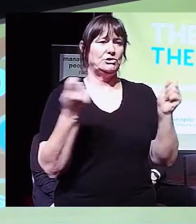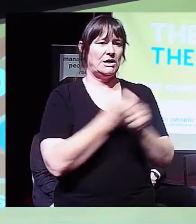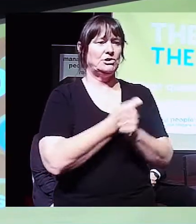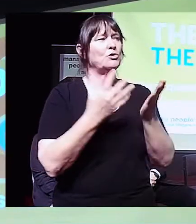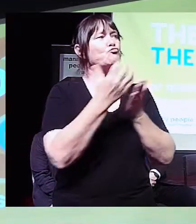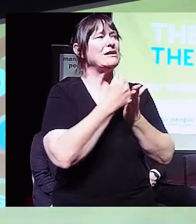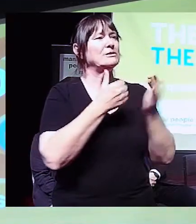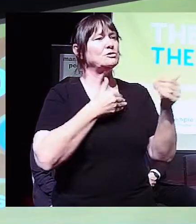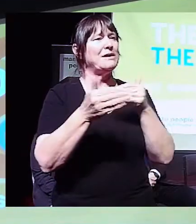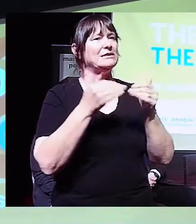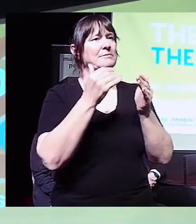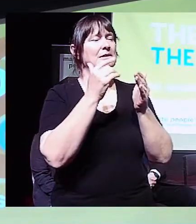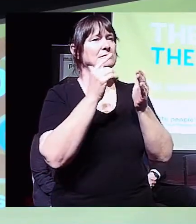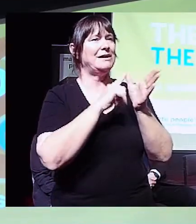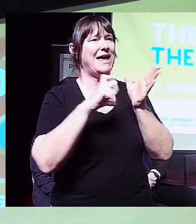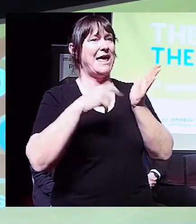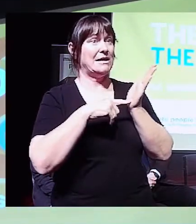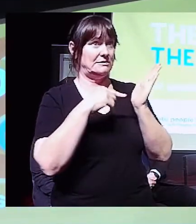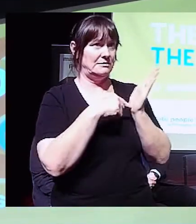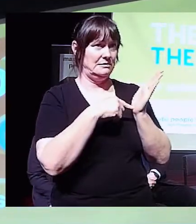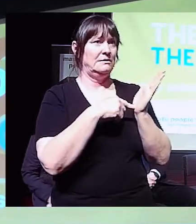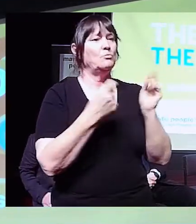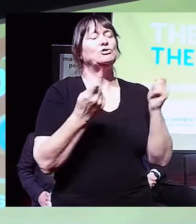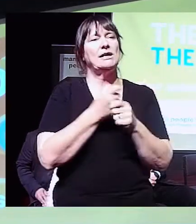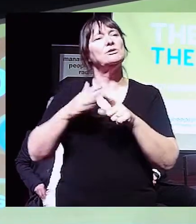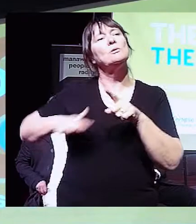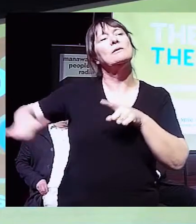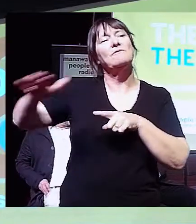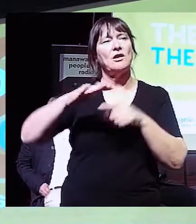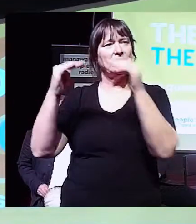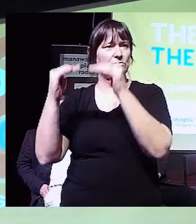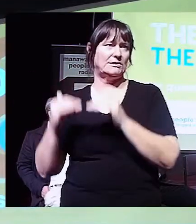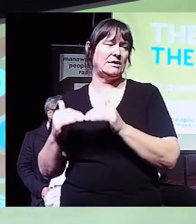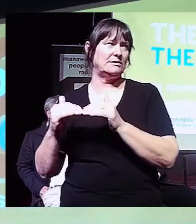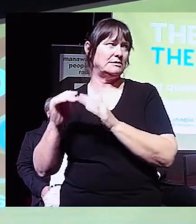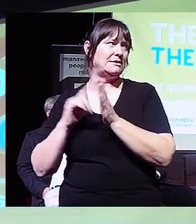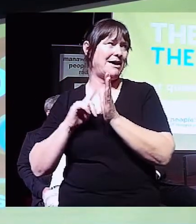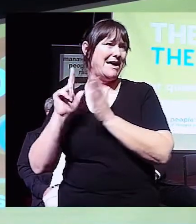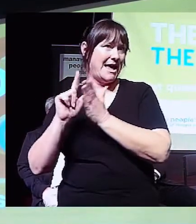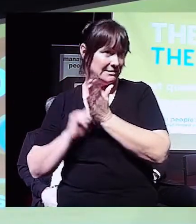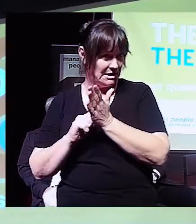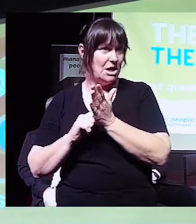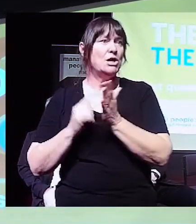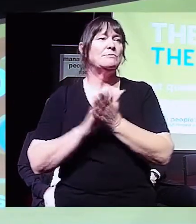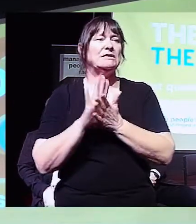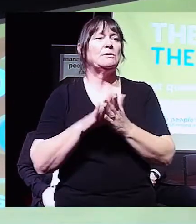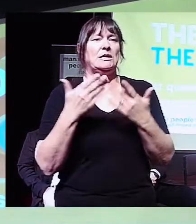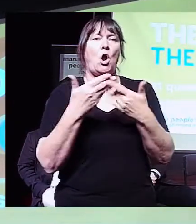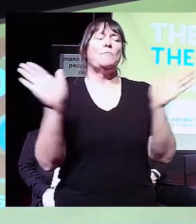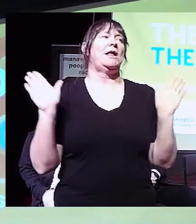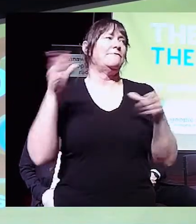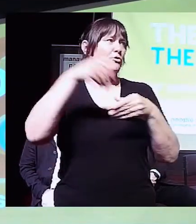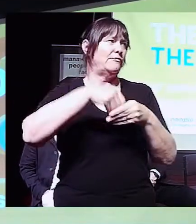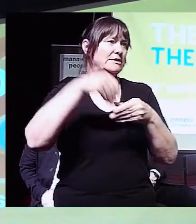Management Act with an Environmental Standards Act and a Building Construction Act to unlock investment into our sector. The Labor Party has seen firsthand that